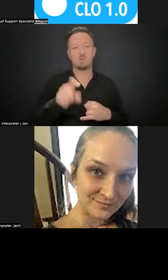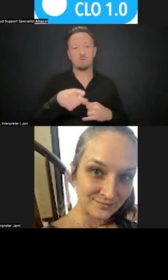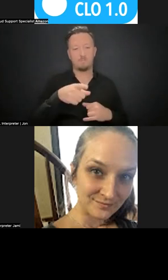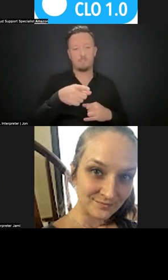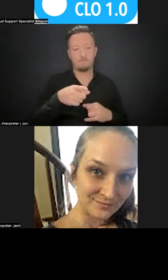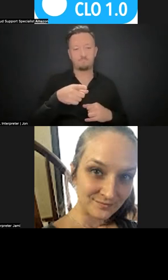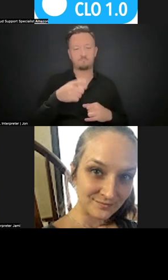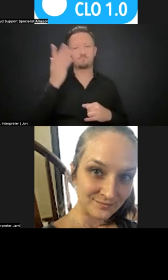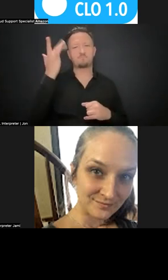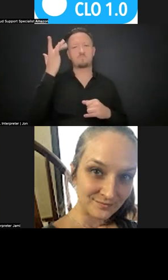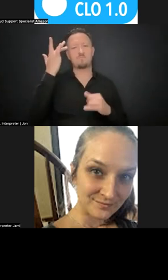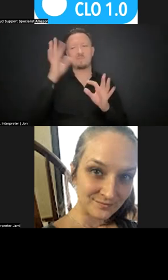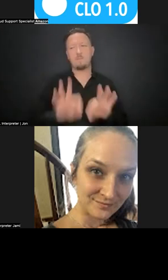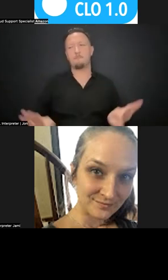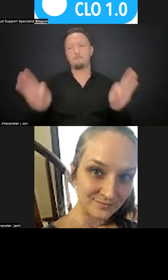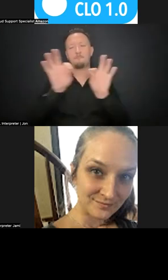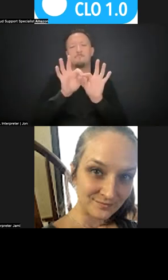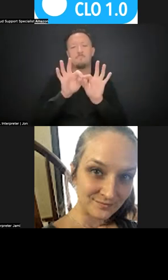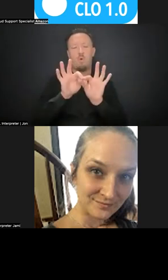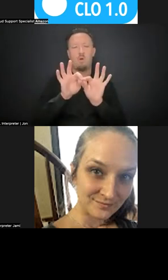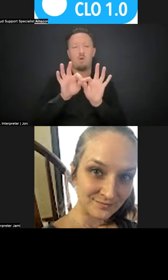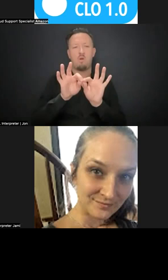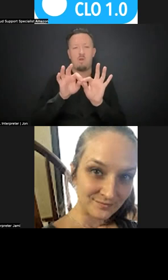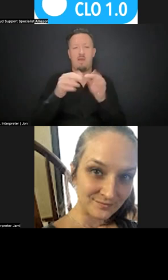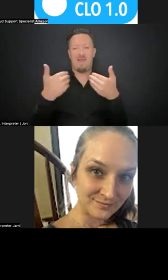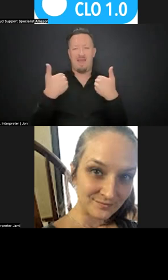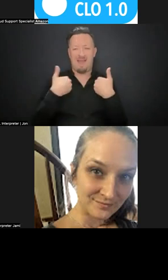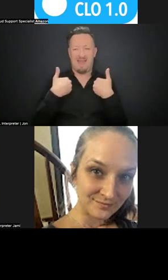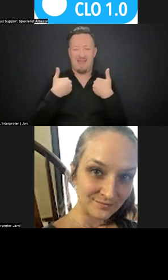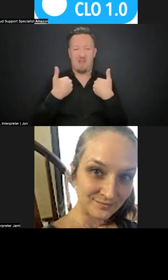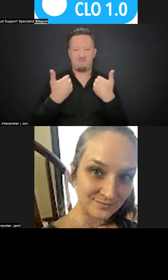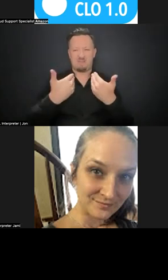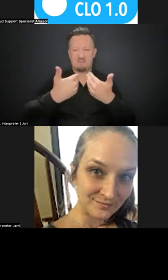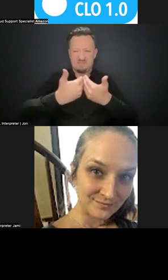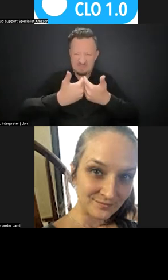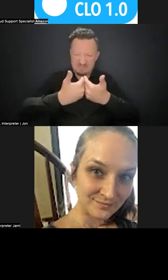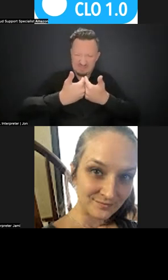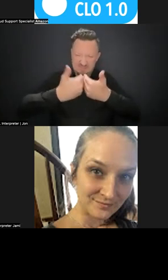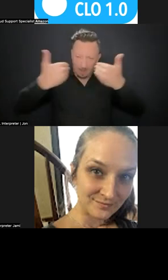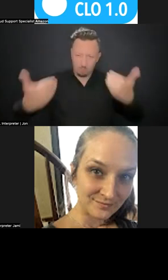a distinct, explicit separation of responsibilities?